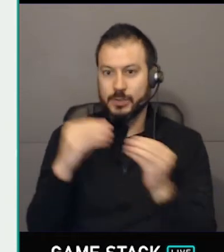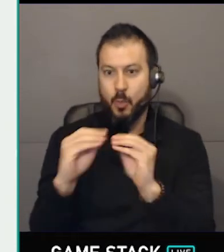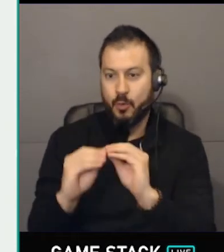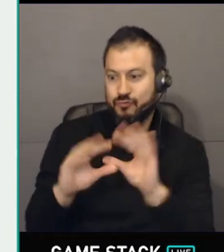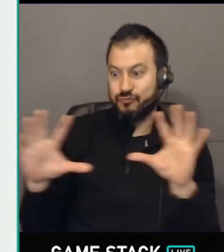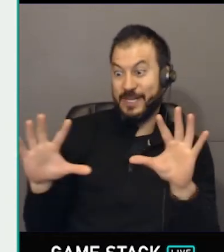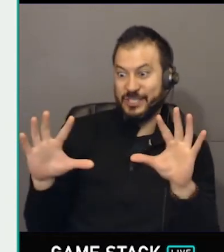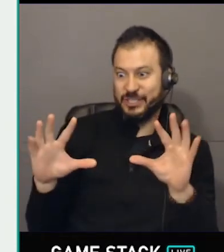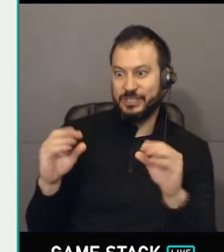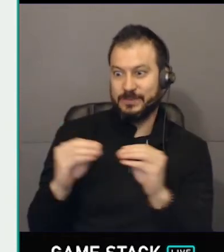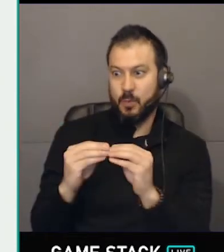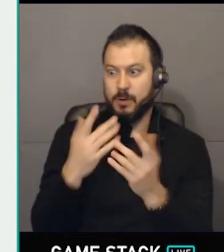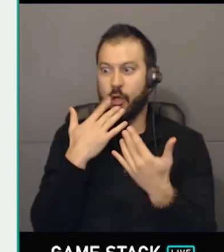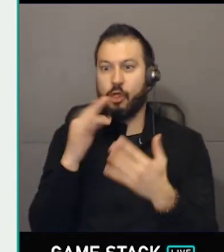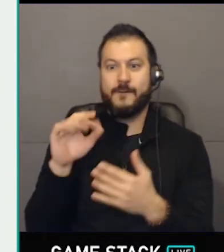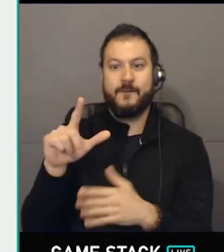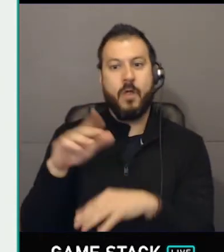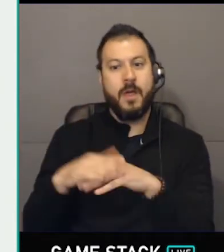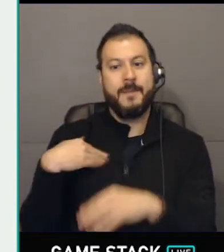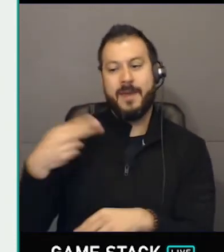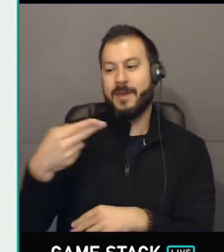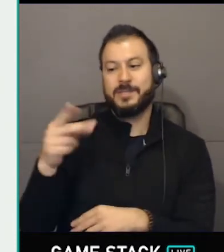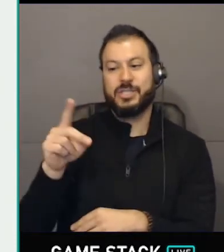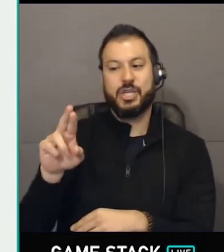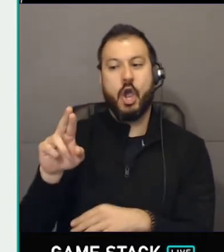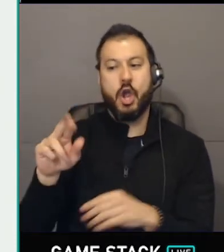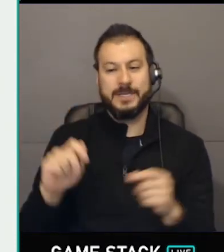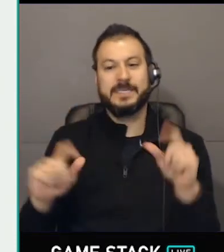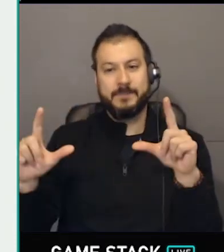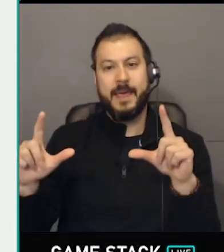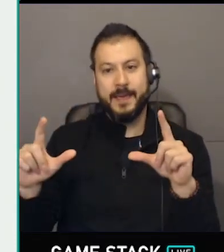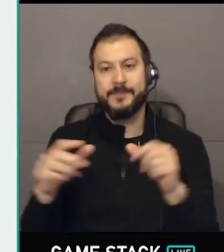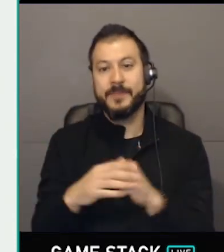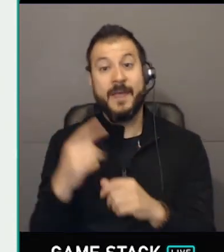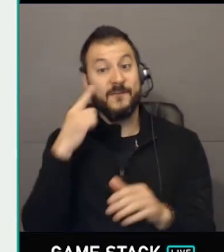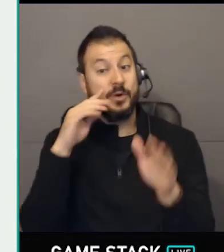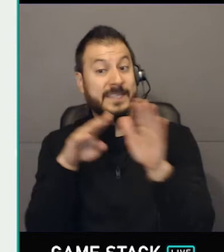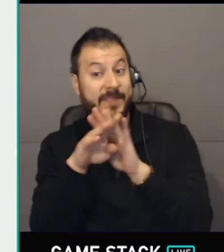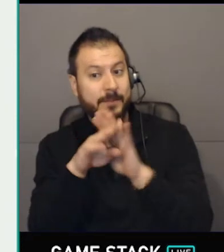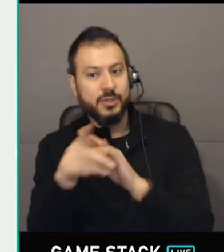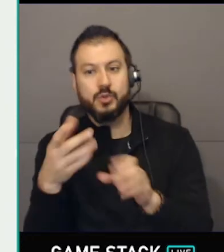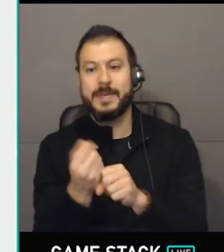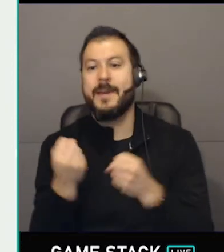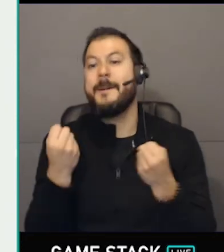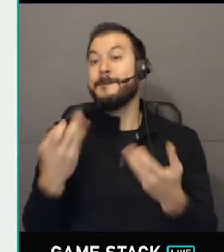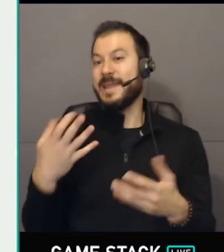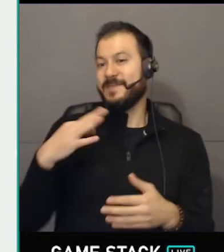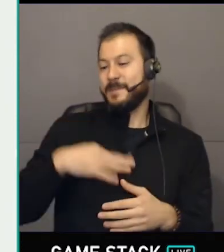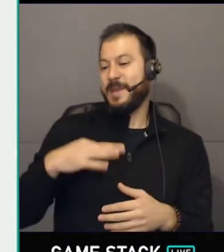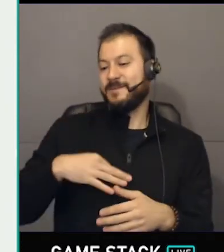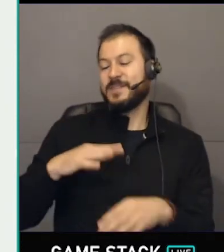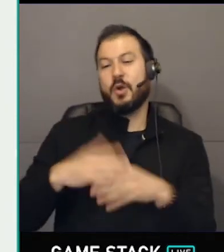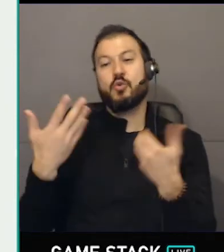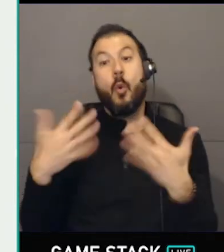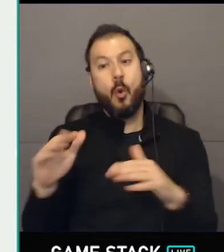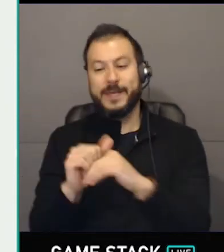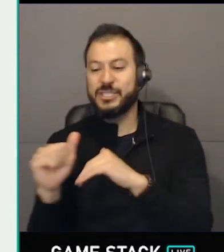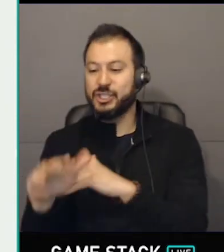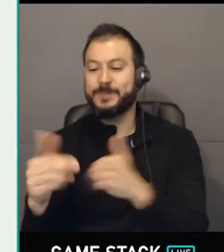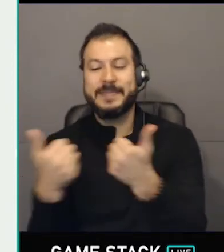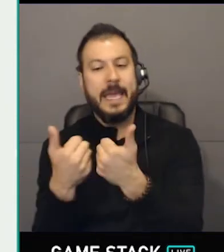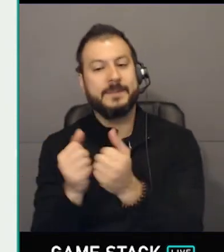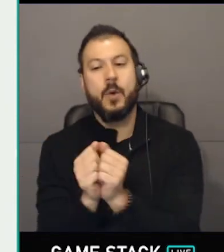display. And for game devs, you get many of the benefits of HDR on your already shipped games without needing